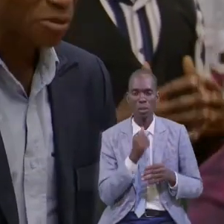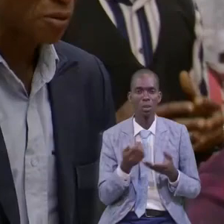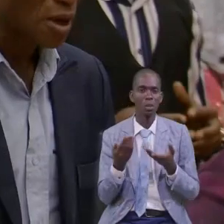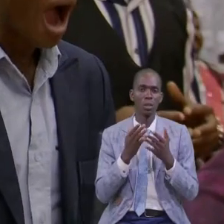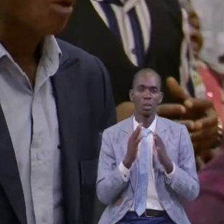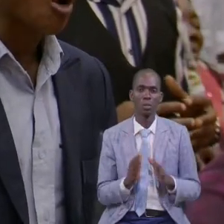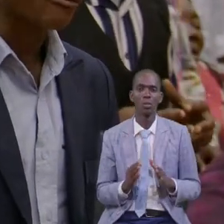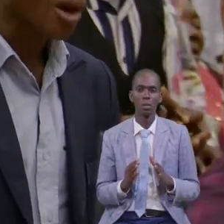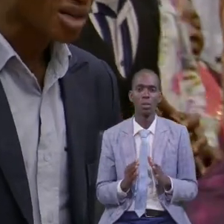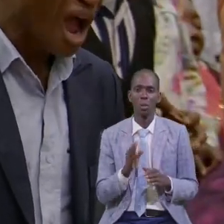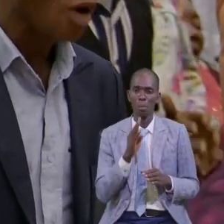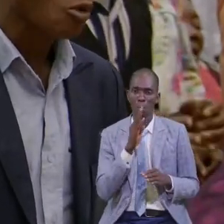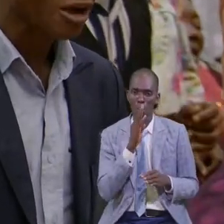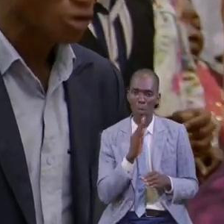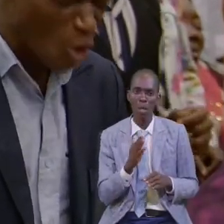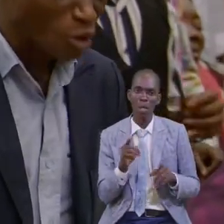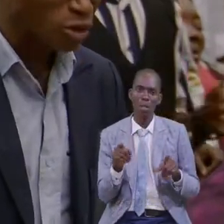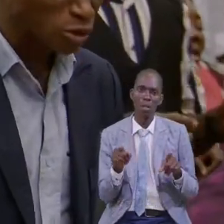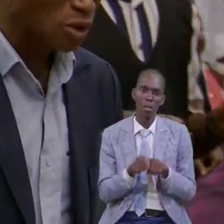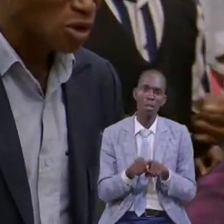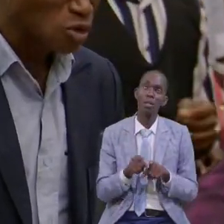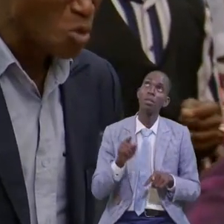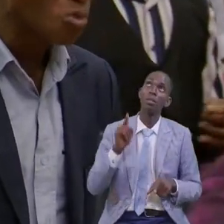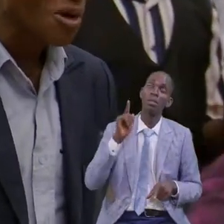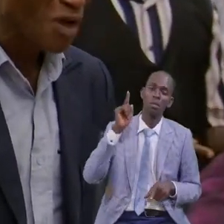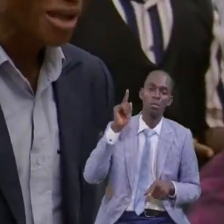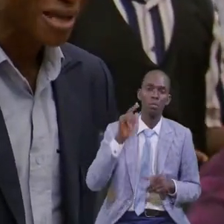be like him.